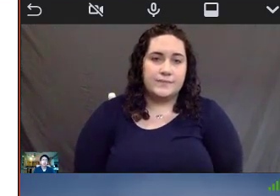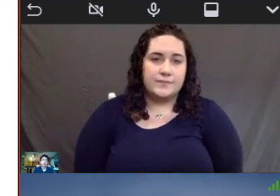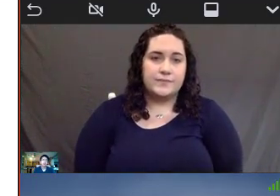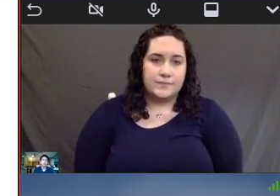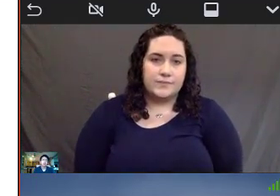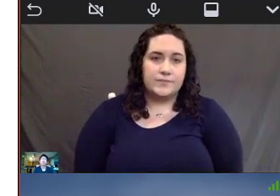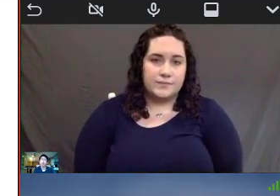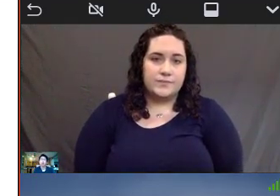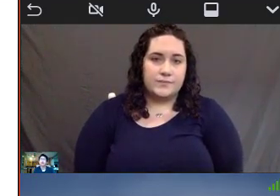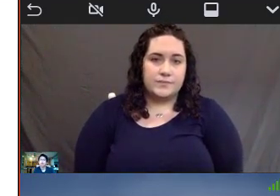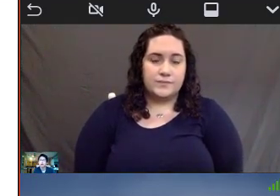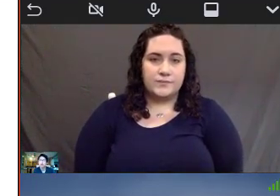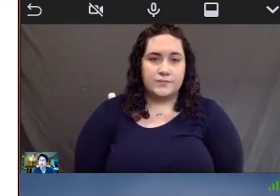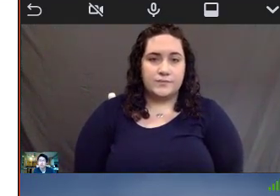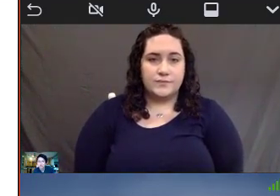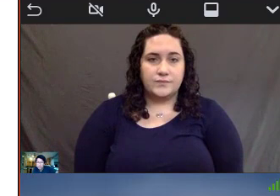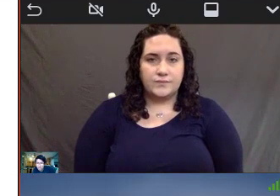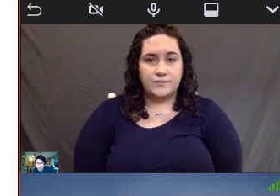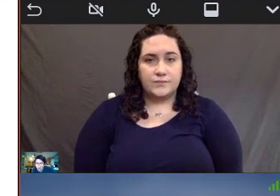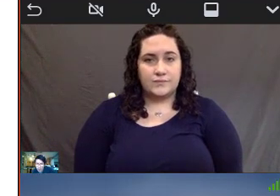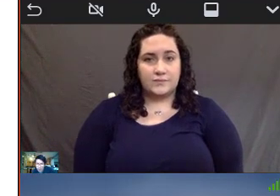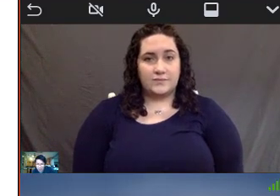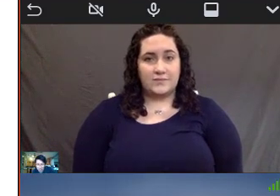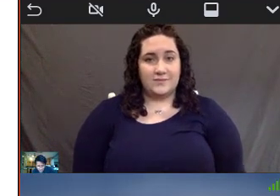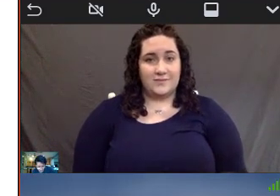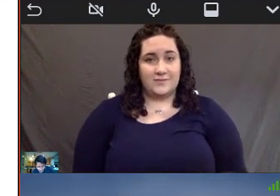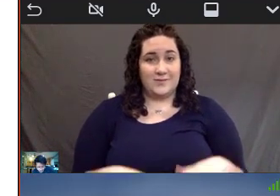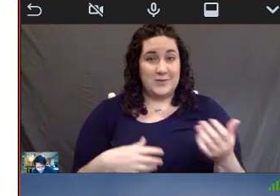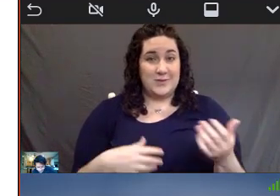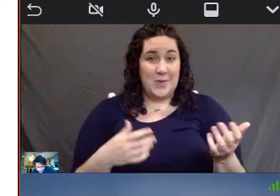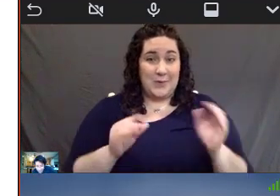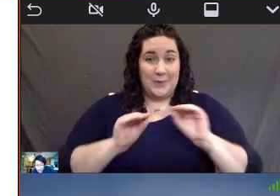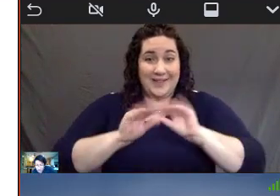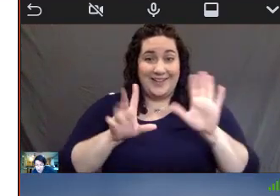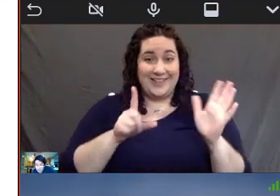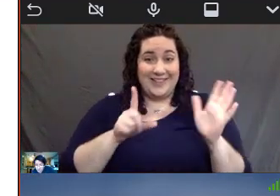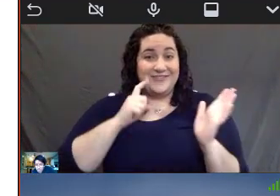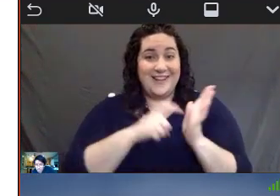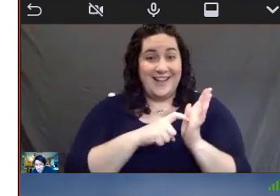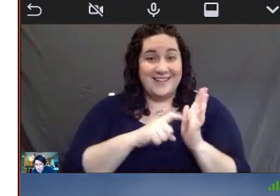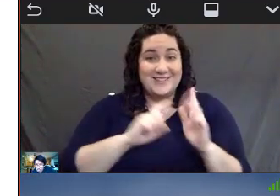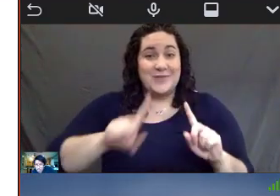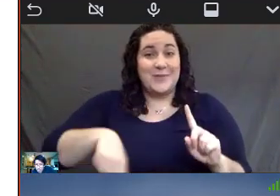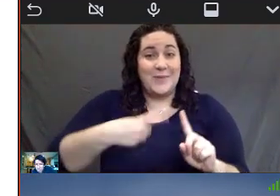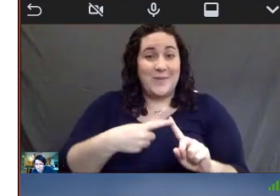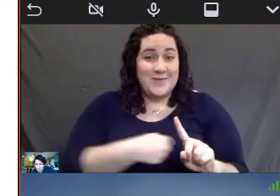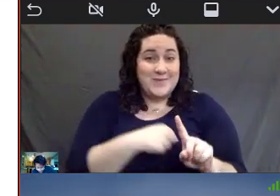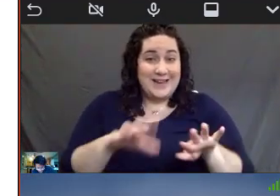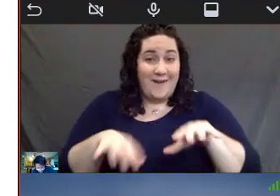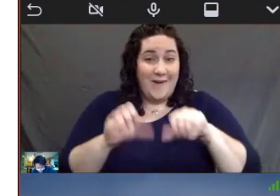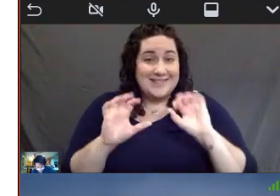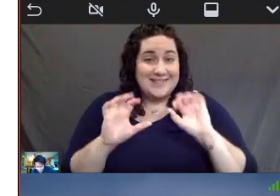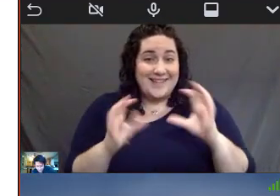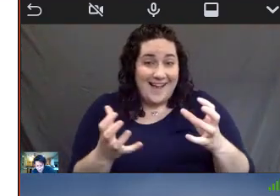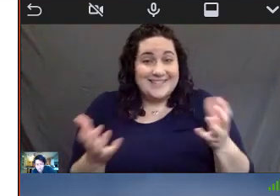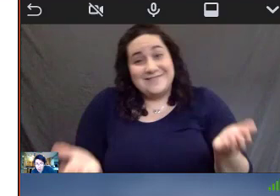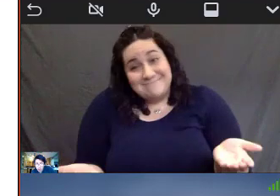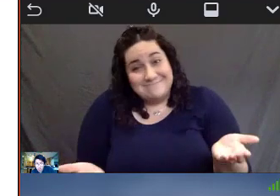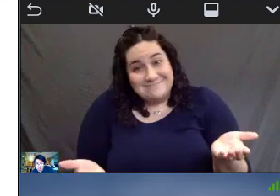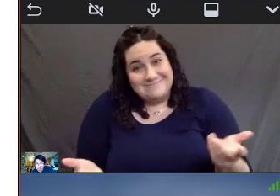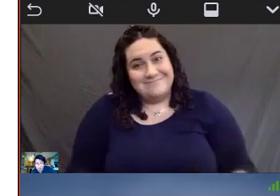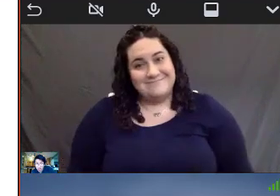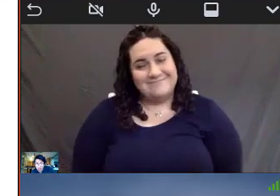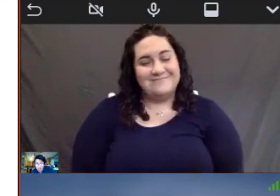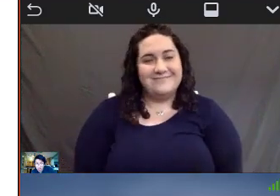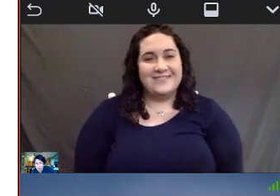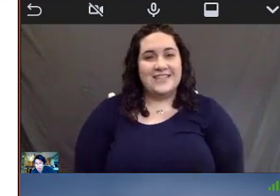So, I mean, you're here, right? So I guess you know when our classes are going to be. We're going to try to keep to the same class schedule for these virtual versions of the